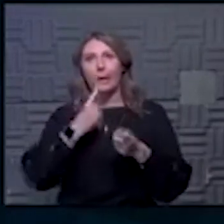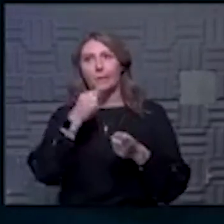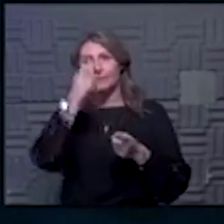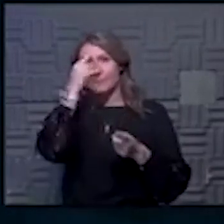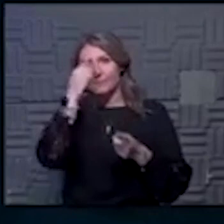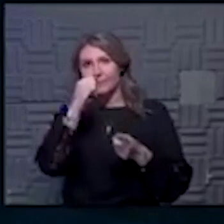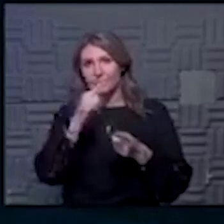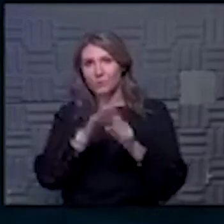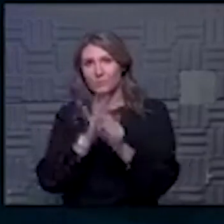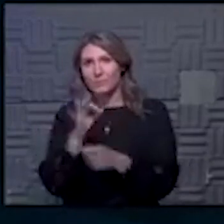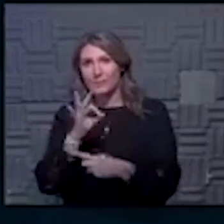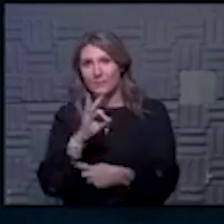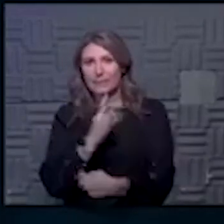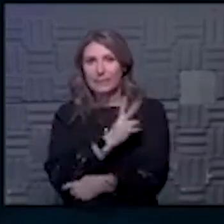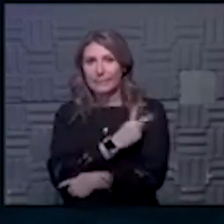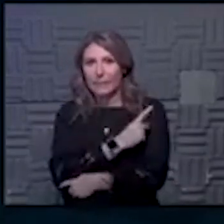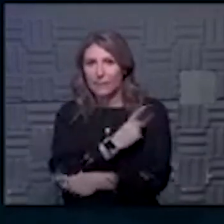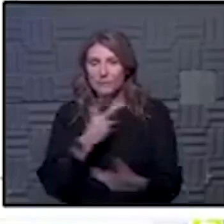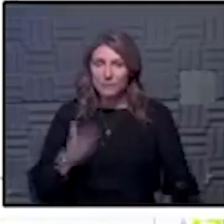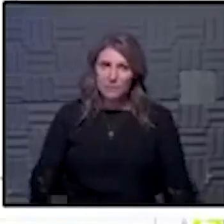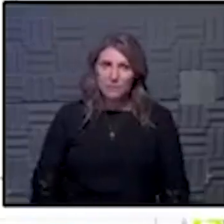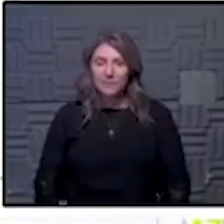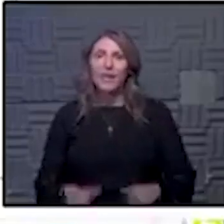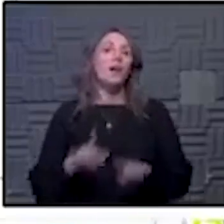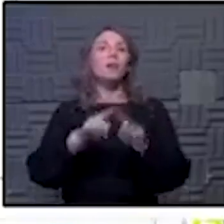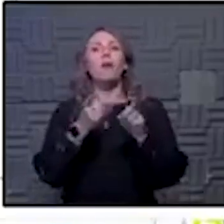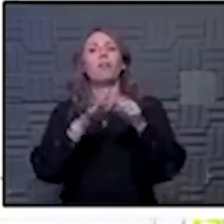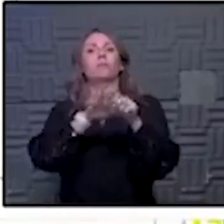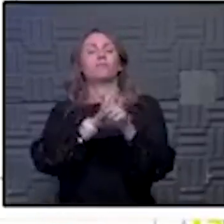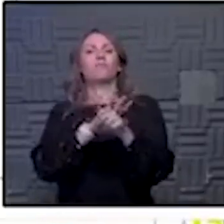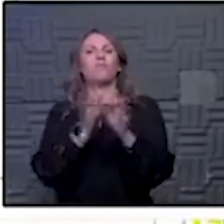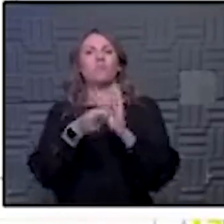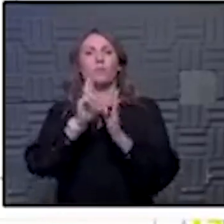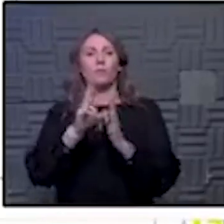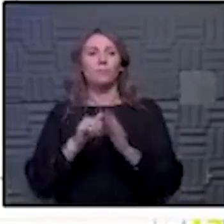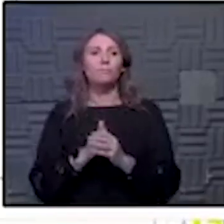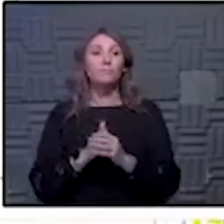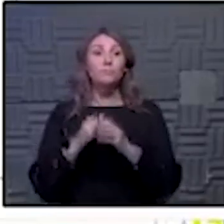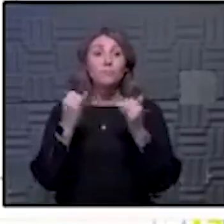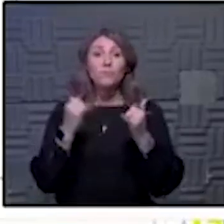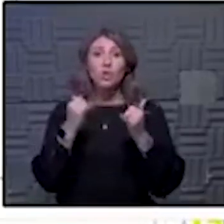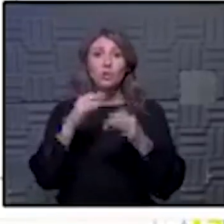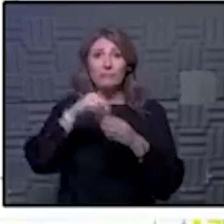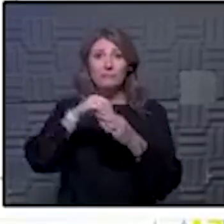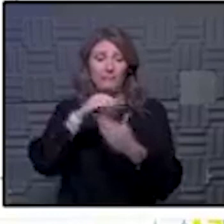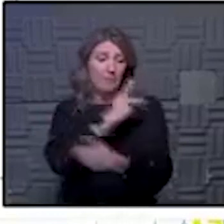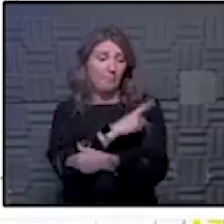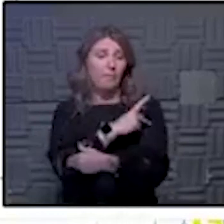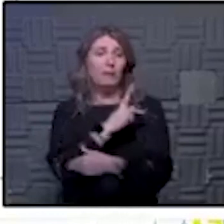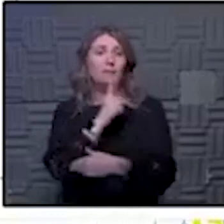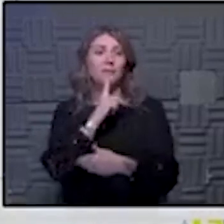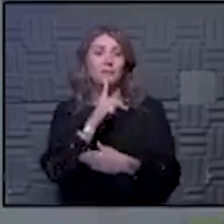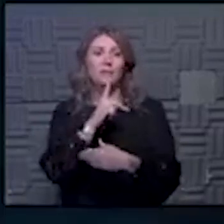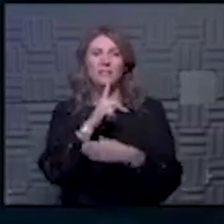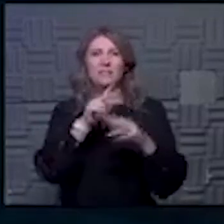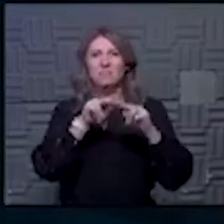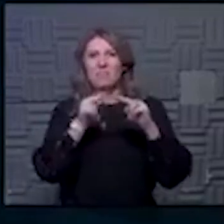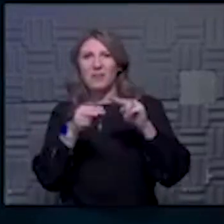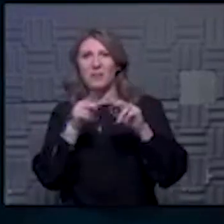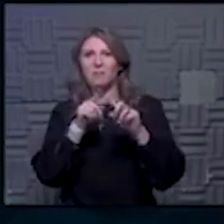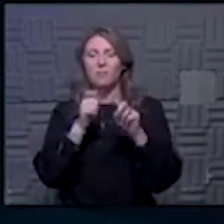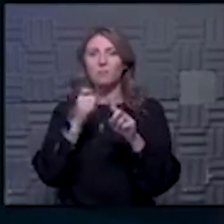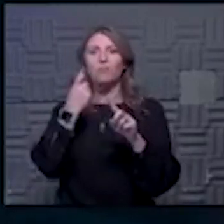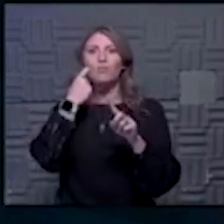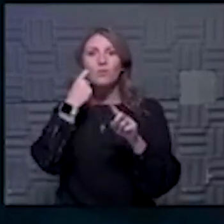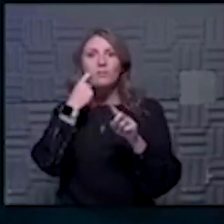No worries. Winner, chicken dinner. Although I will cover them quickly. Currently, our inpatient numbers have actually ticked down some from